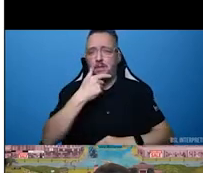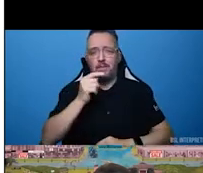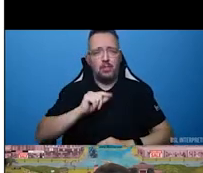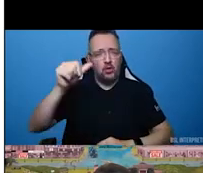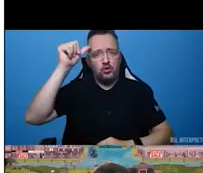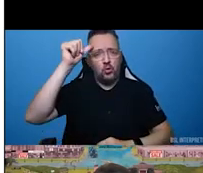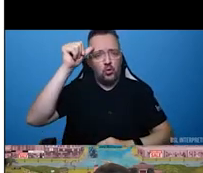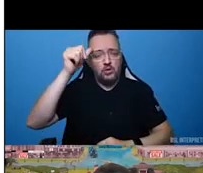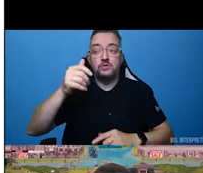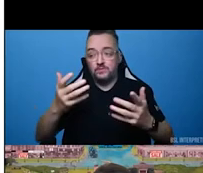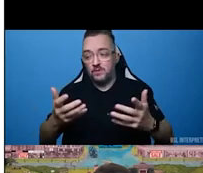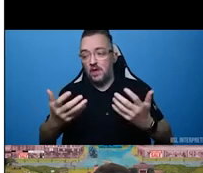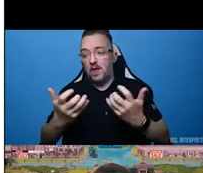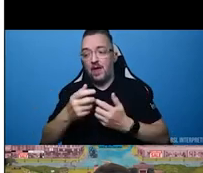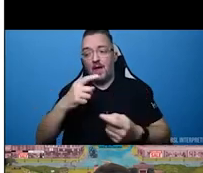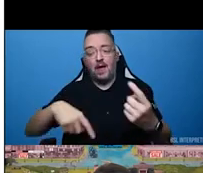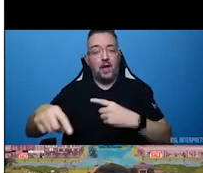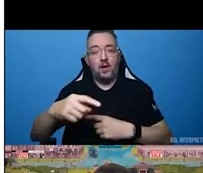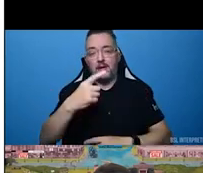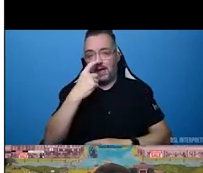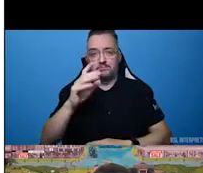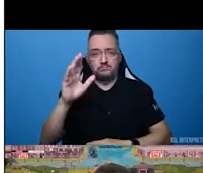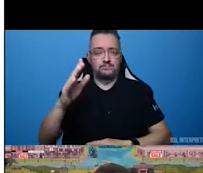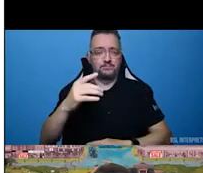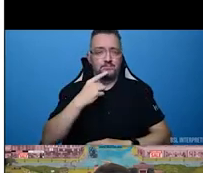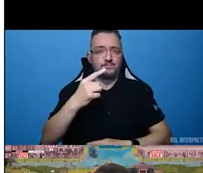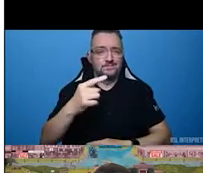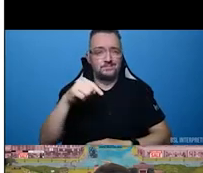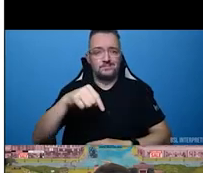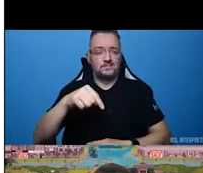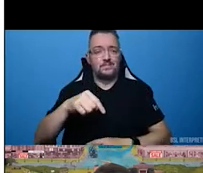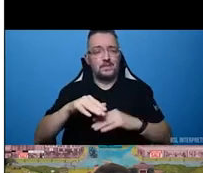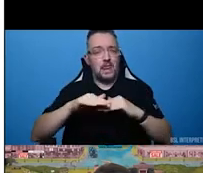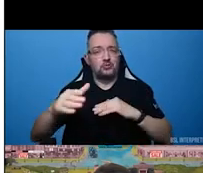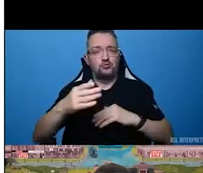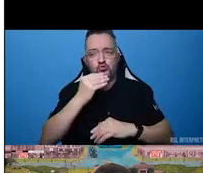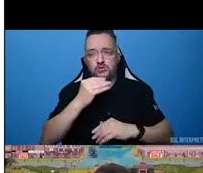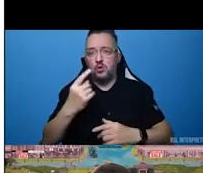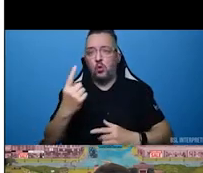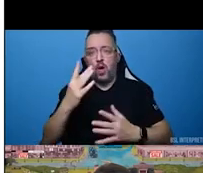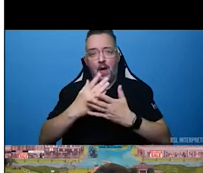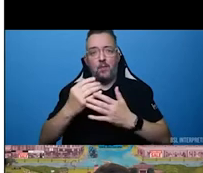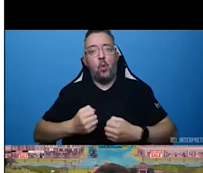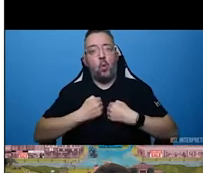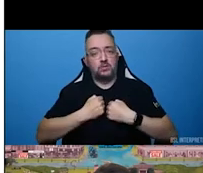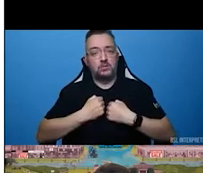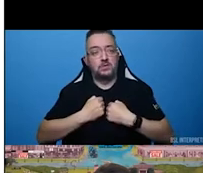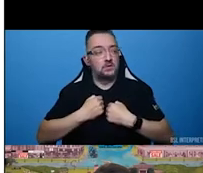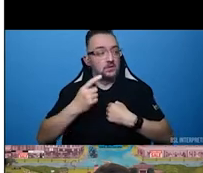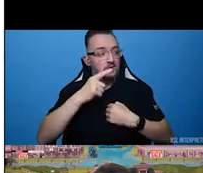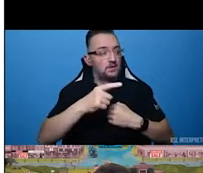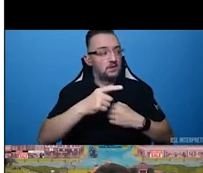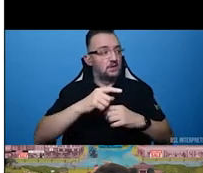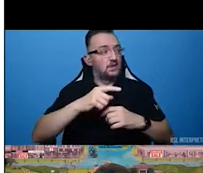so how can the average citizen have more of a say in how that land is being used and who actually owns it and you can see these paper mache